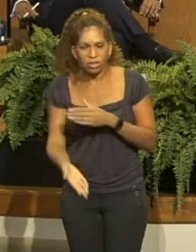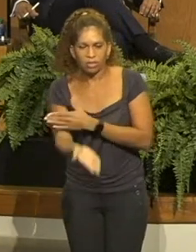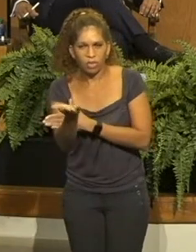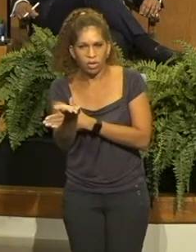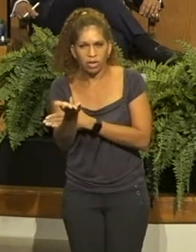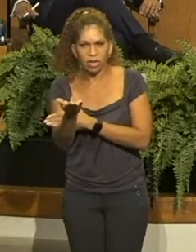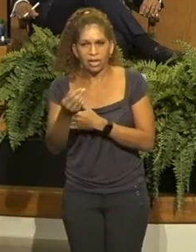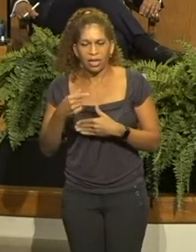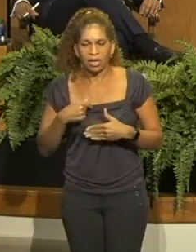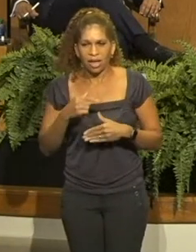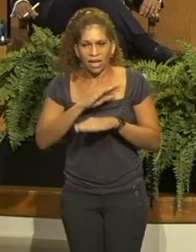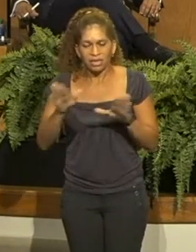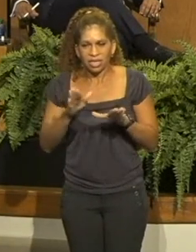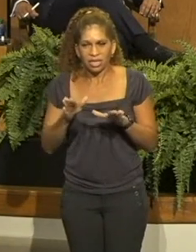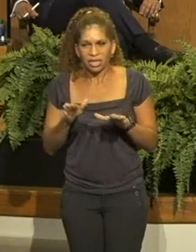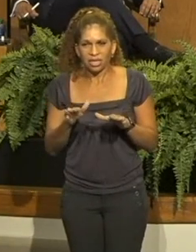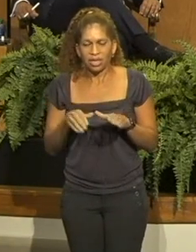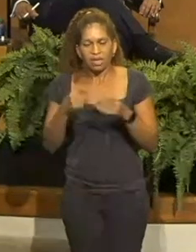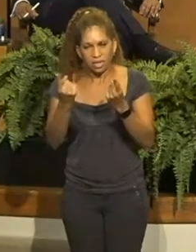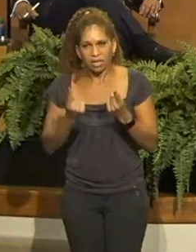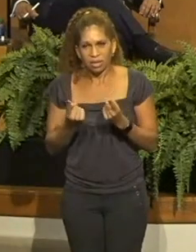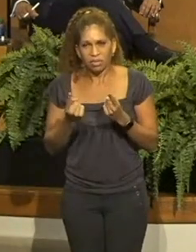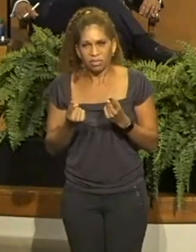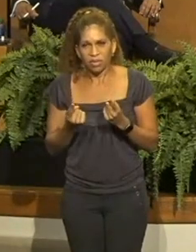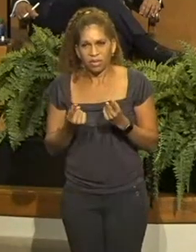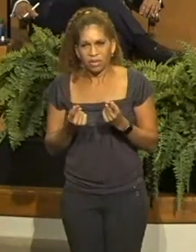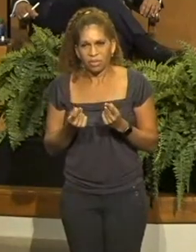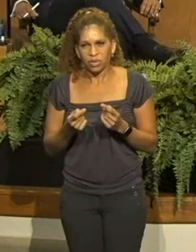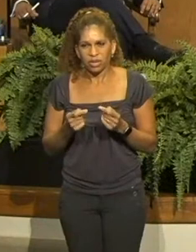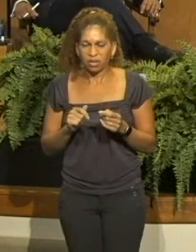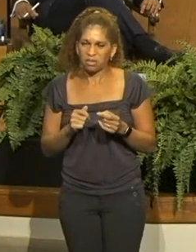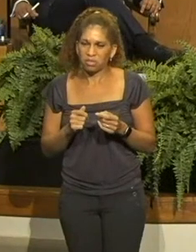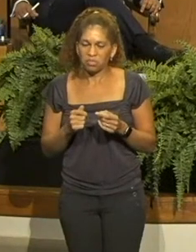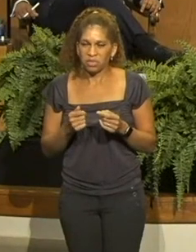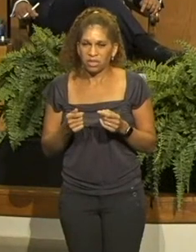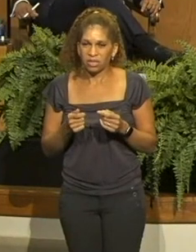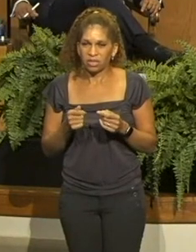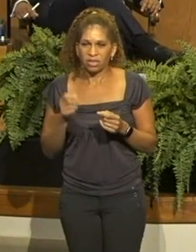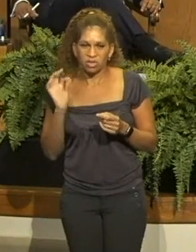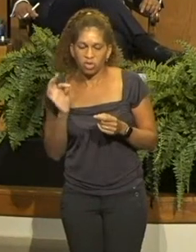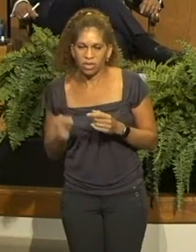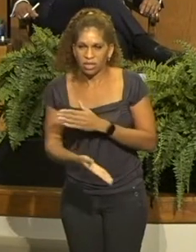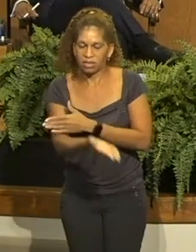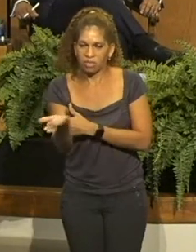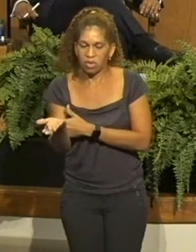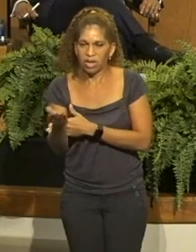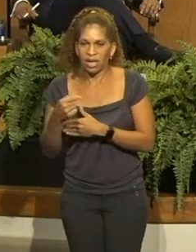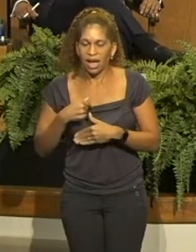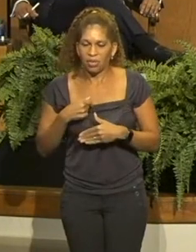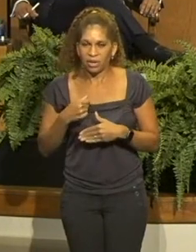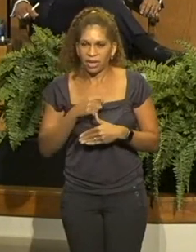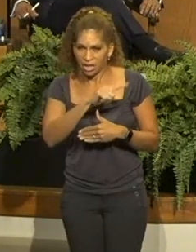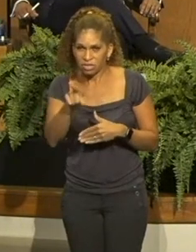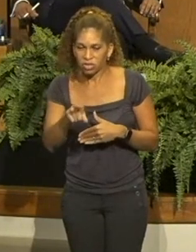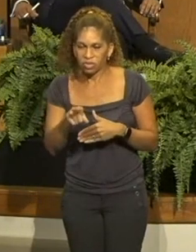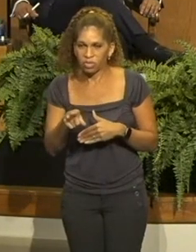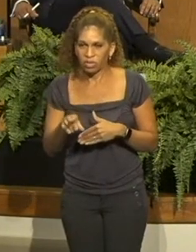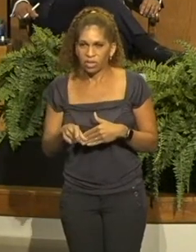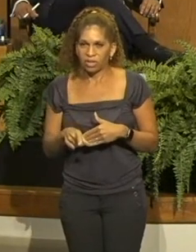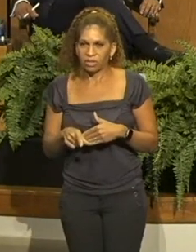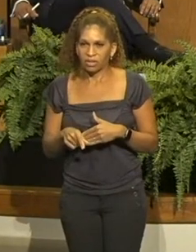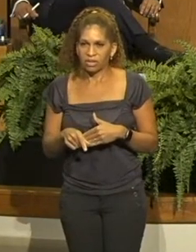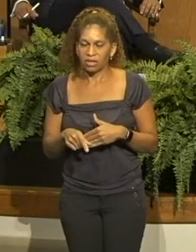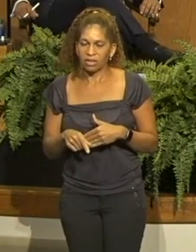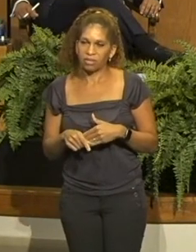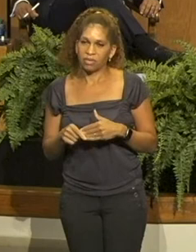didn't come with a bumper sticker sermon this morning. I want to ask you to settle in with me for a minute as